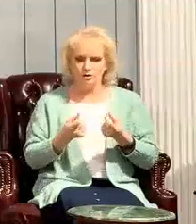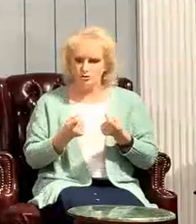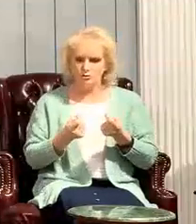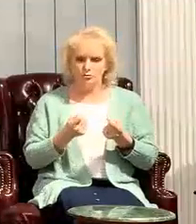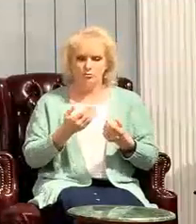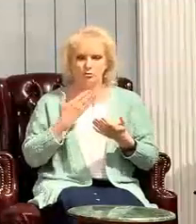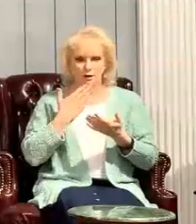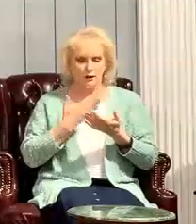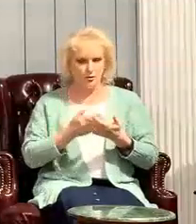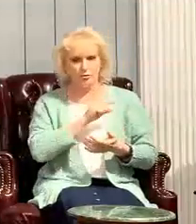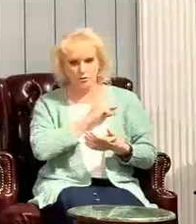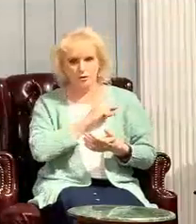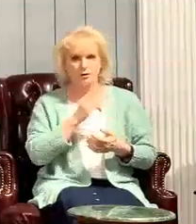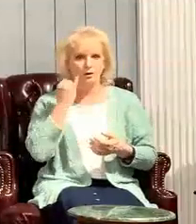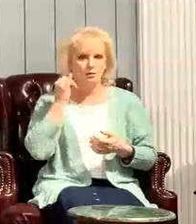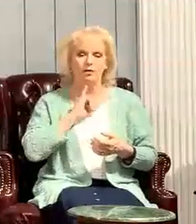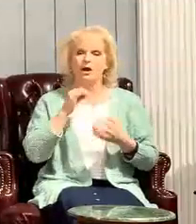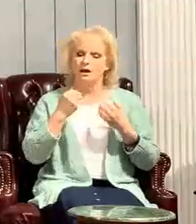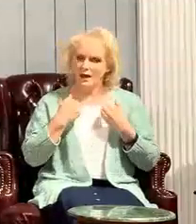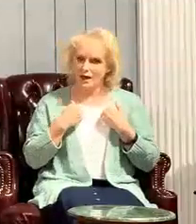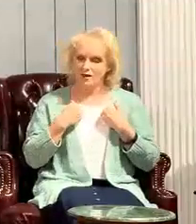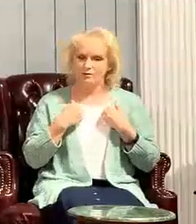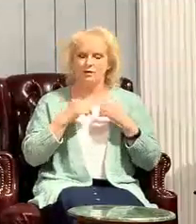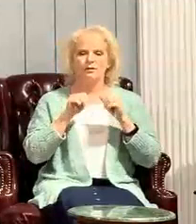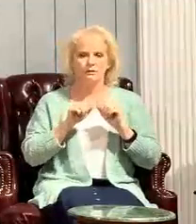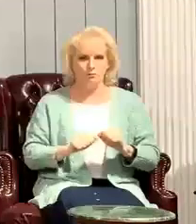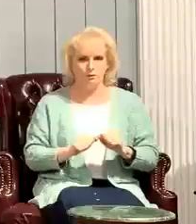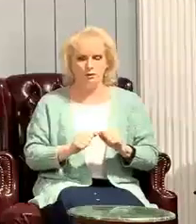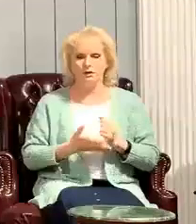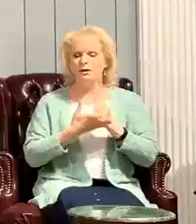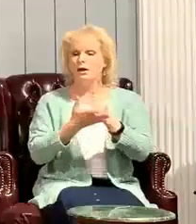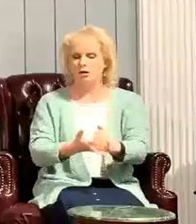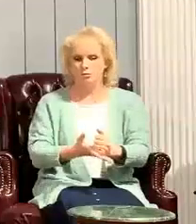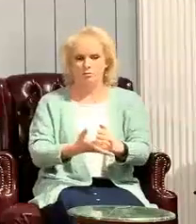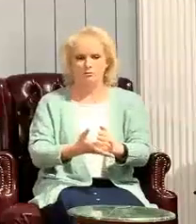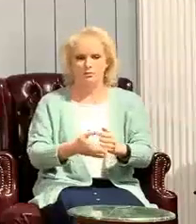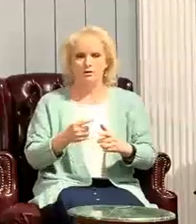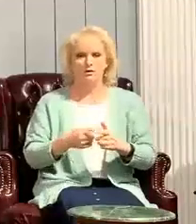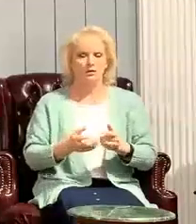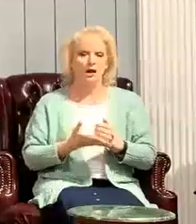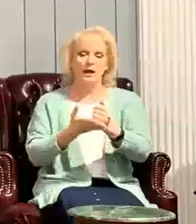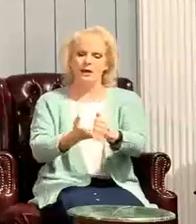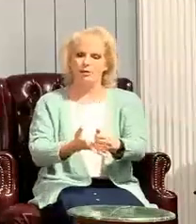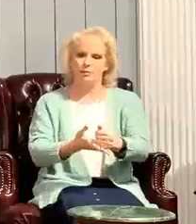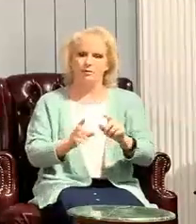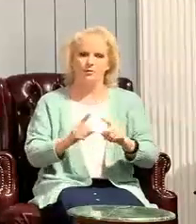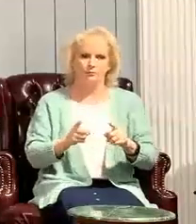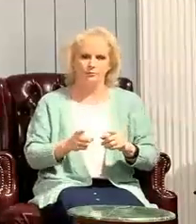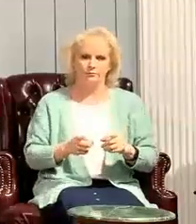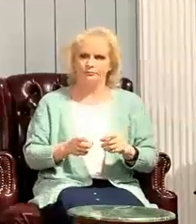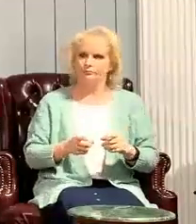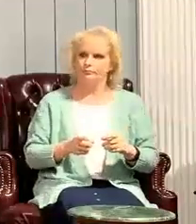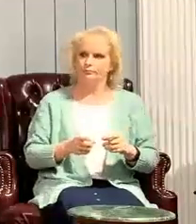me that, and that if I have the ability to have money to help, if I don't have the ability to help, I'm not supposed to. But helping